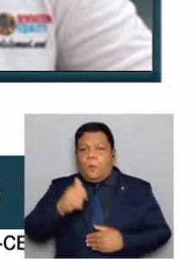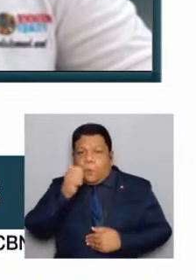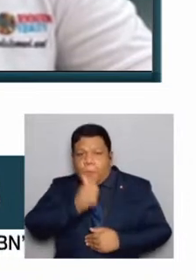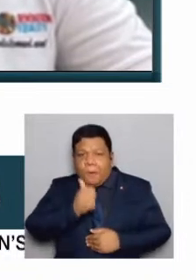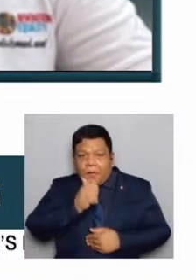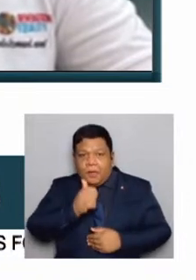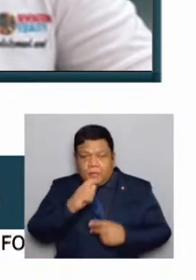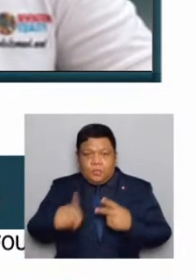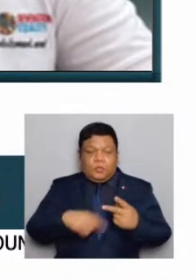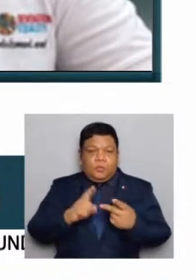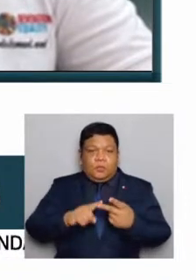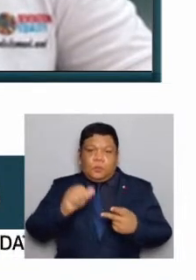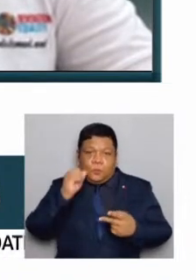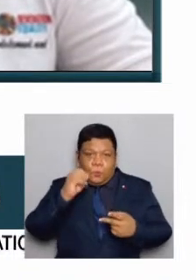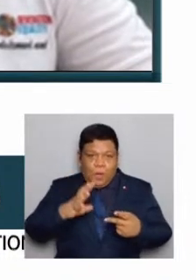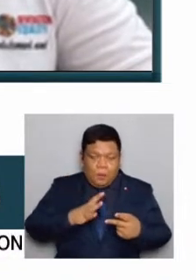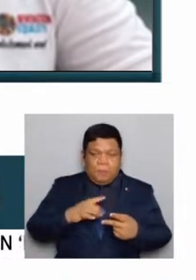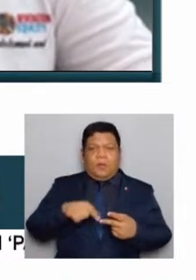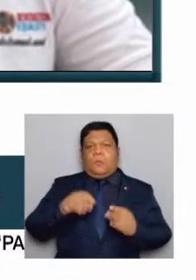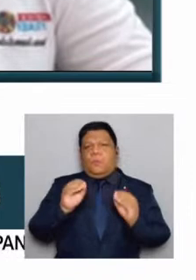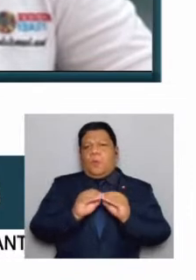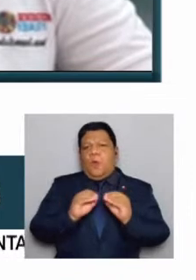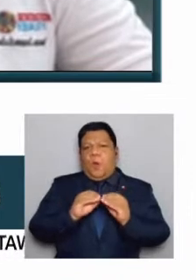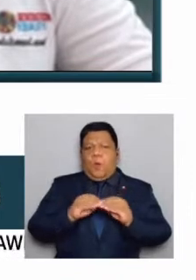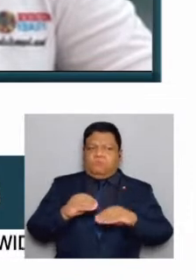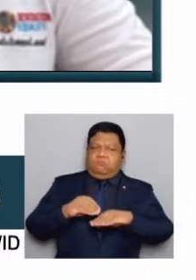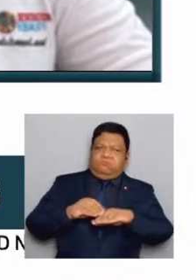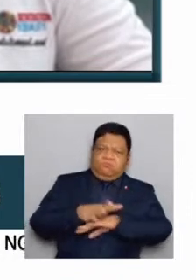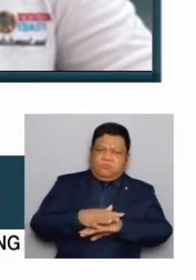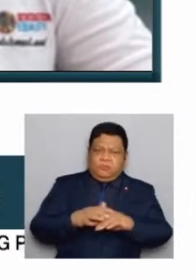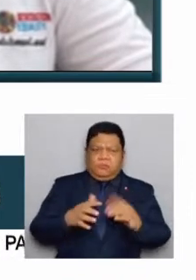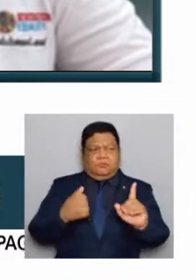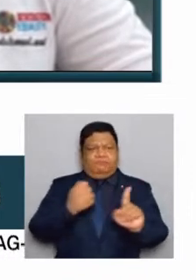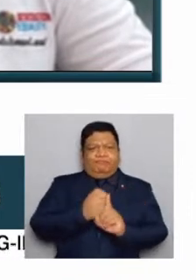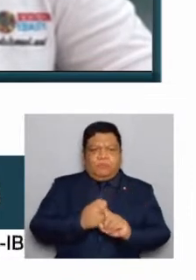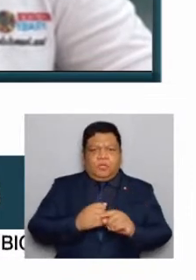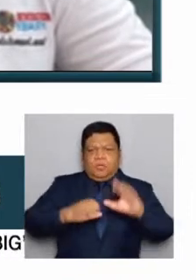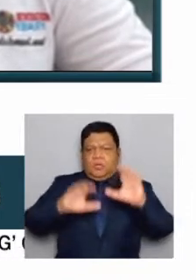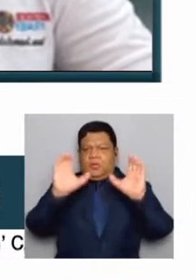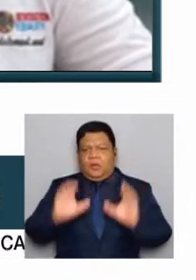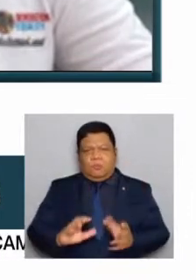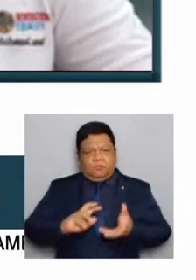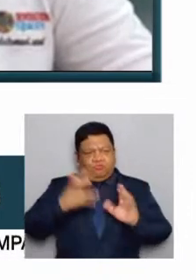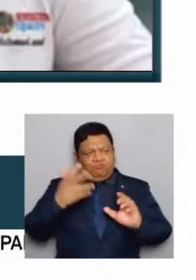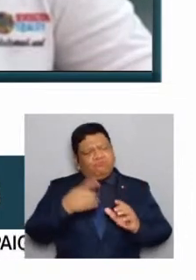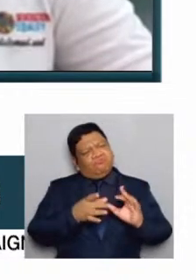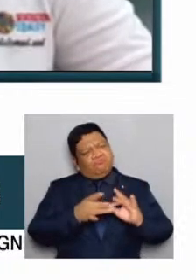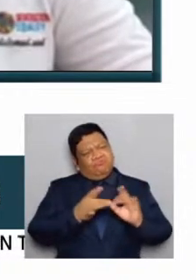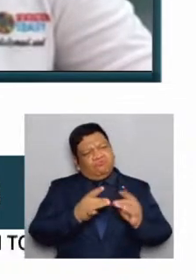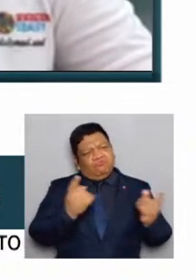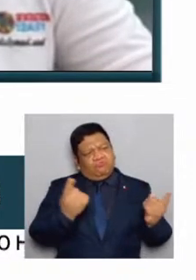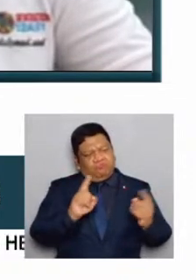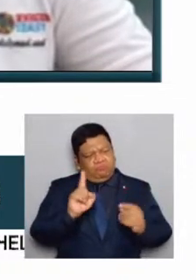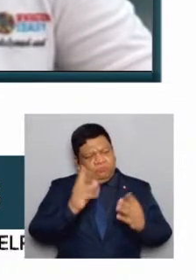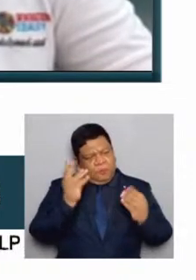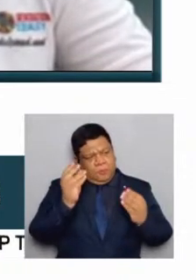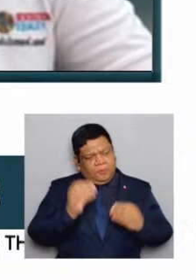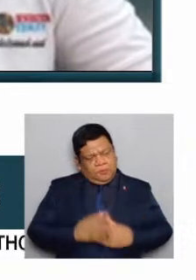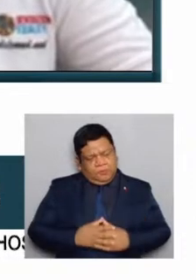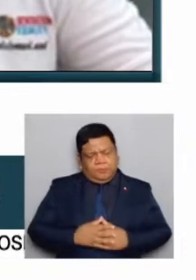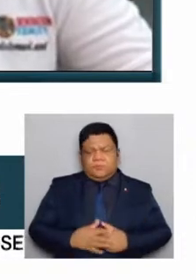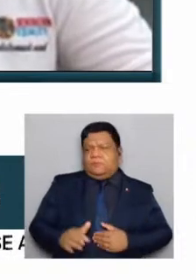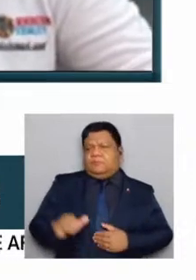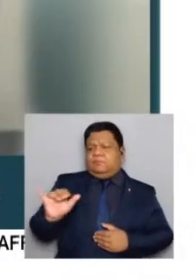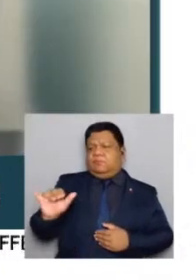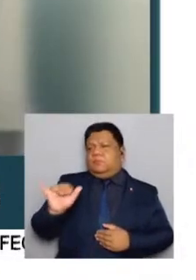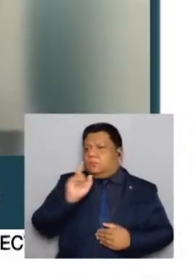are most vulnerable to climate change. Talk to us about this. Yes, we want to really put a center, or